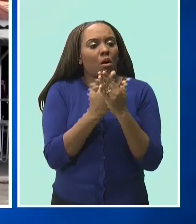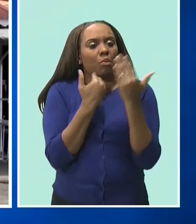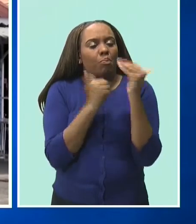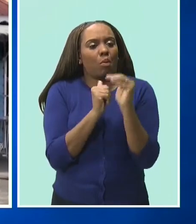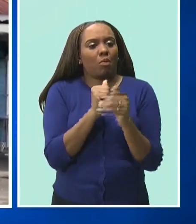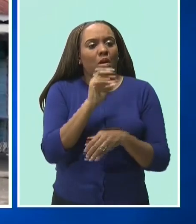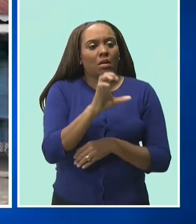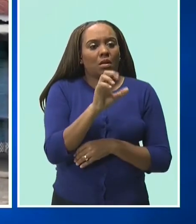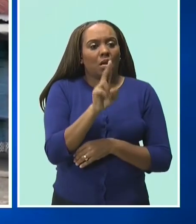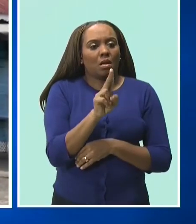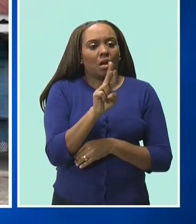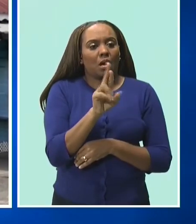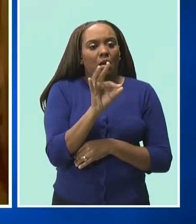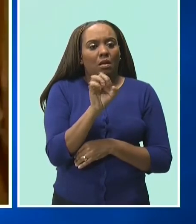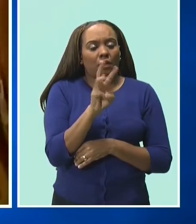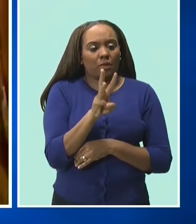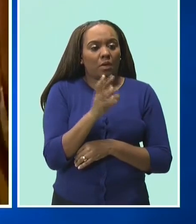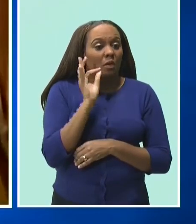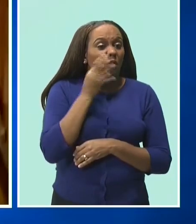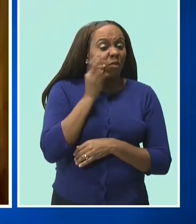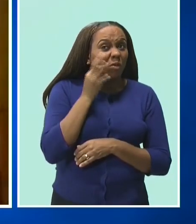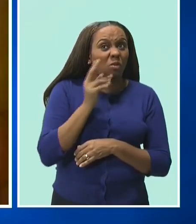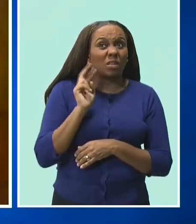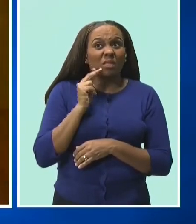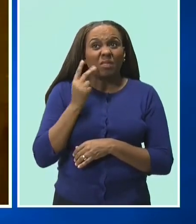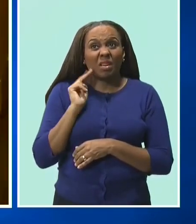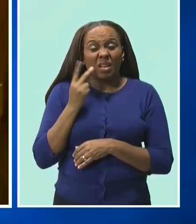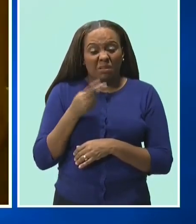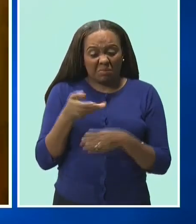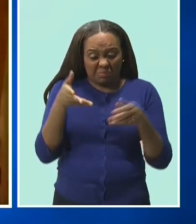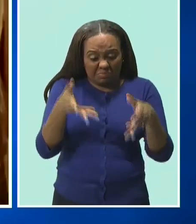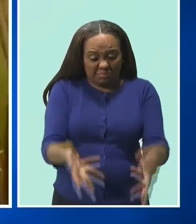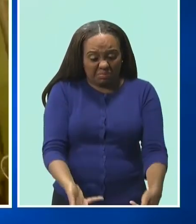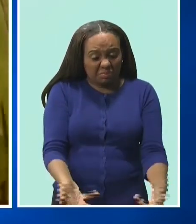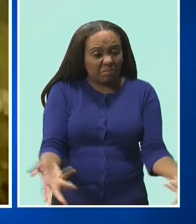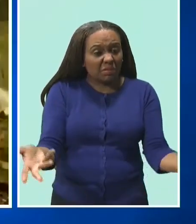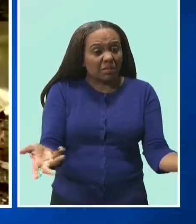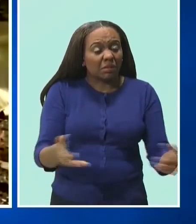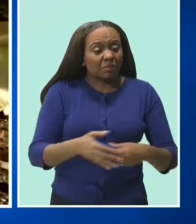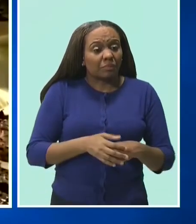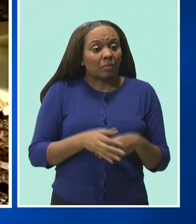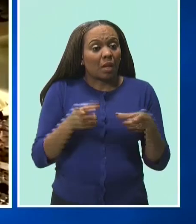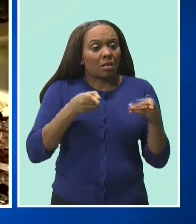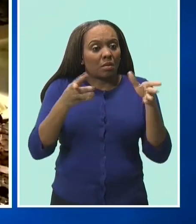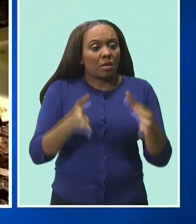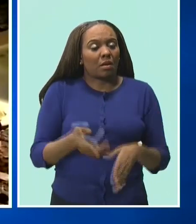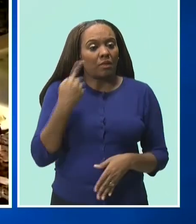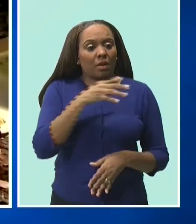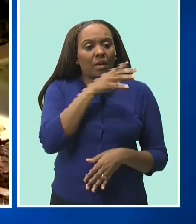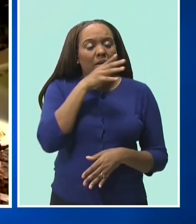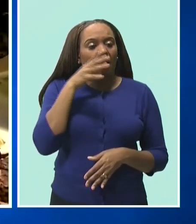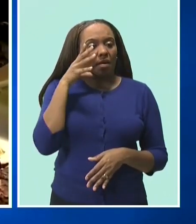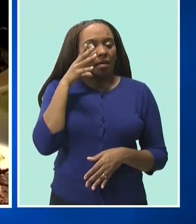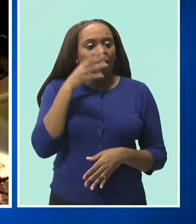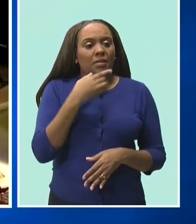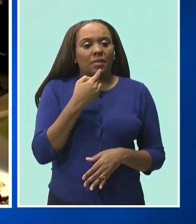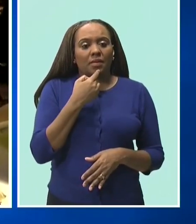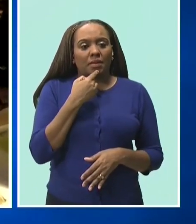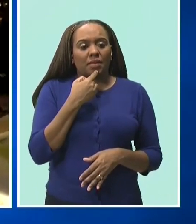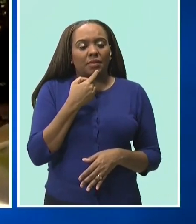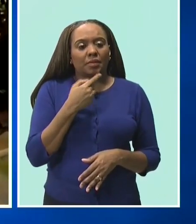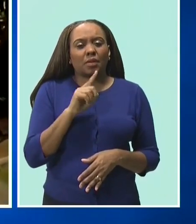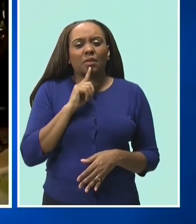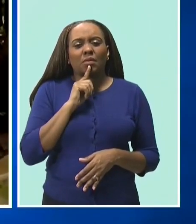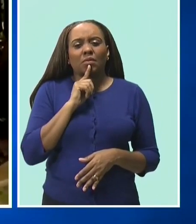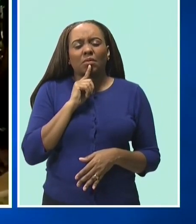Ministry assessed fruits and vegetables on the ground. According to Director of Agricultural Services, Aurea King, the analysis